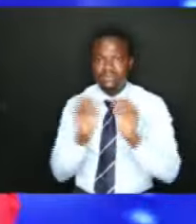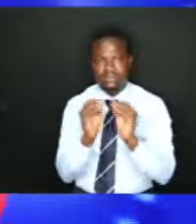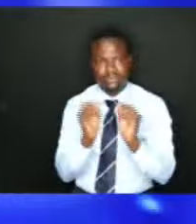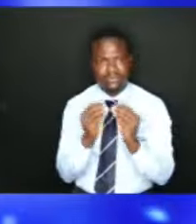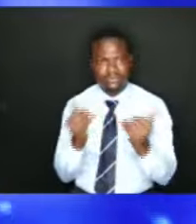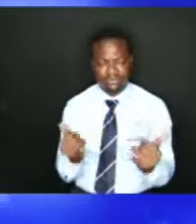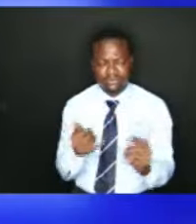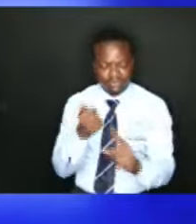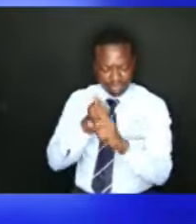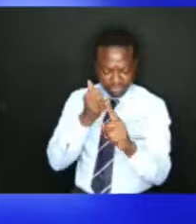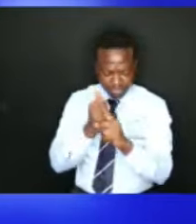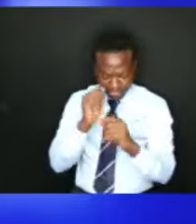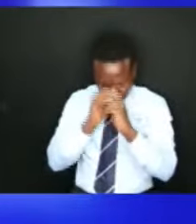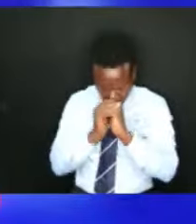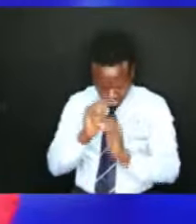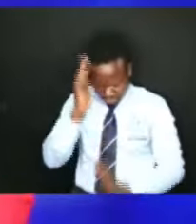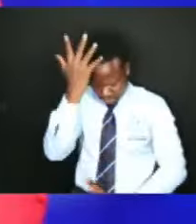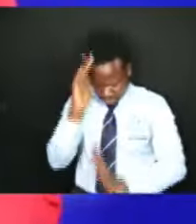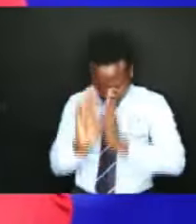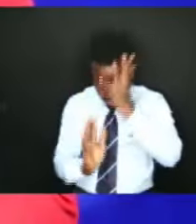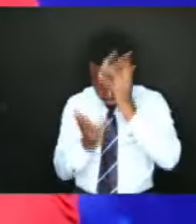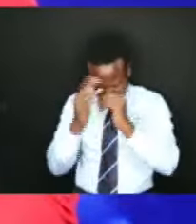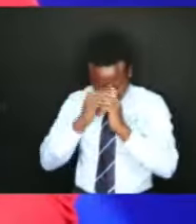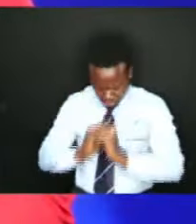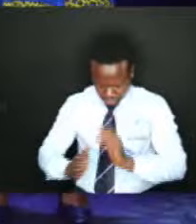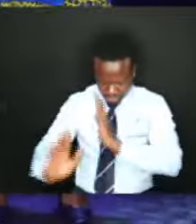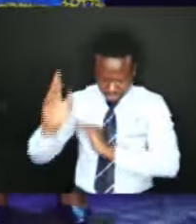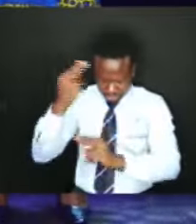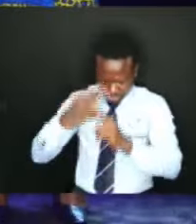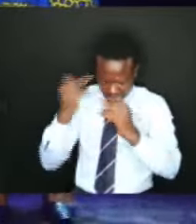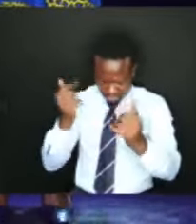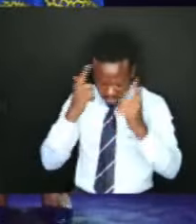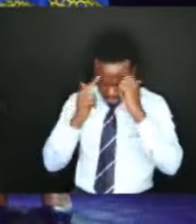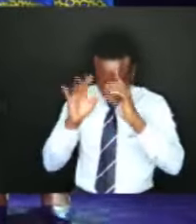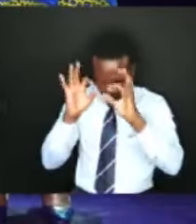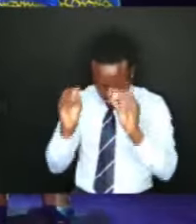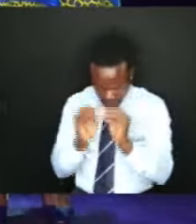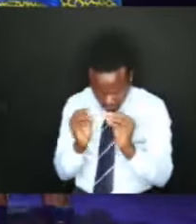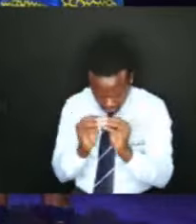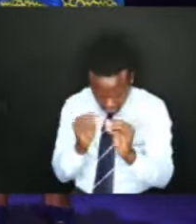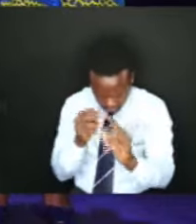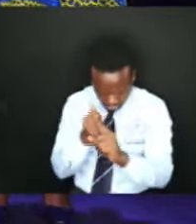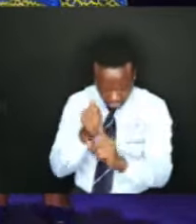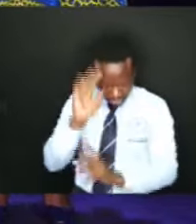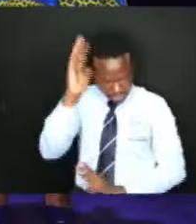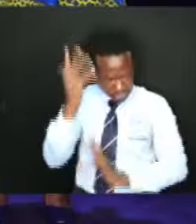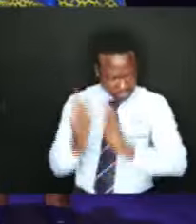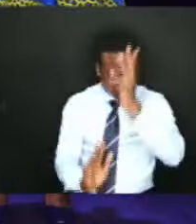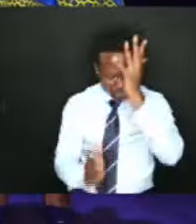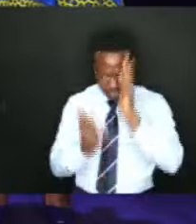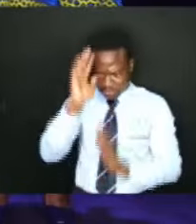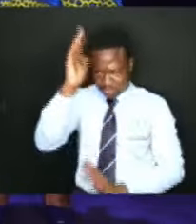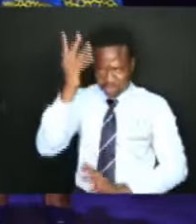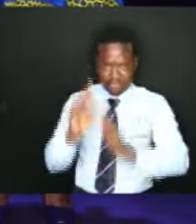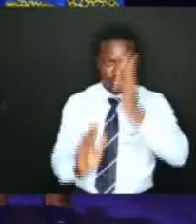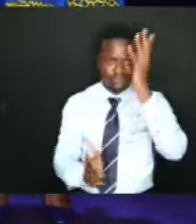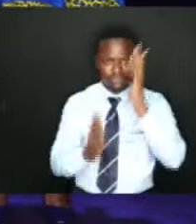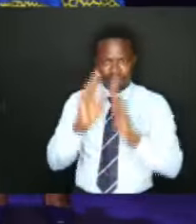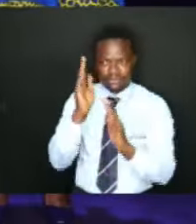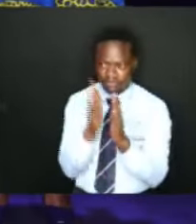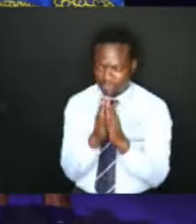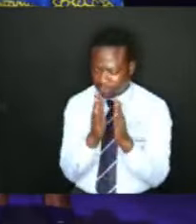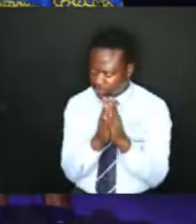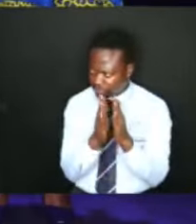Balo sika darianda. Let's worship this great God. Handiri anda rababosi ande.